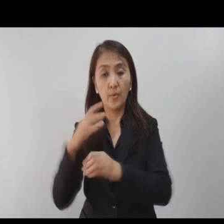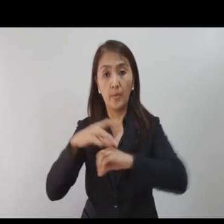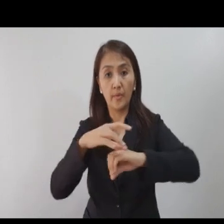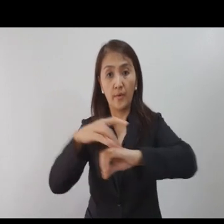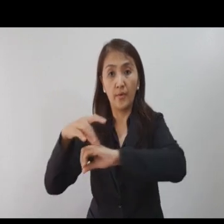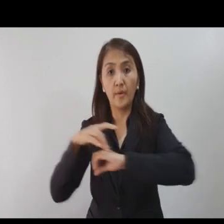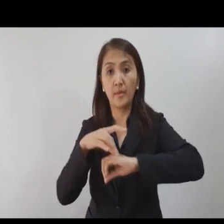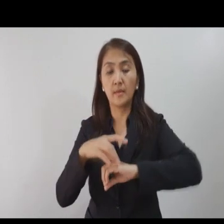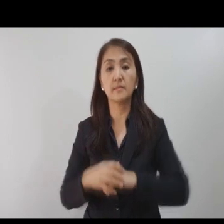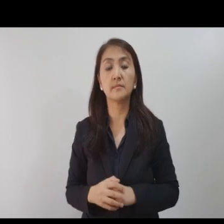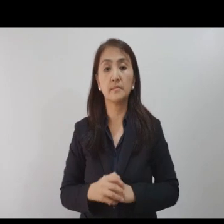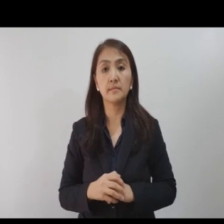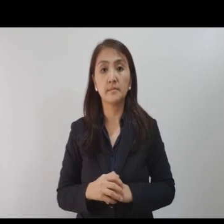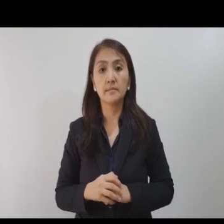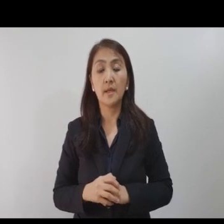of the earth.